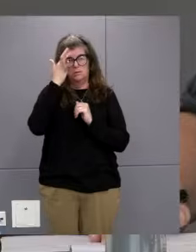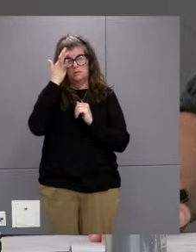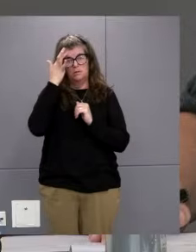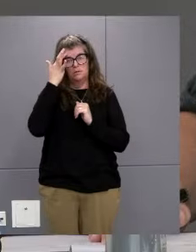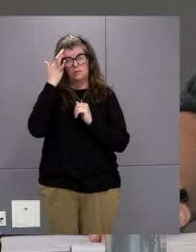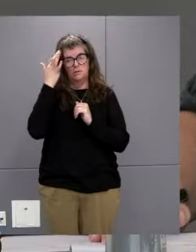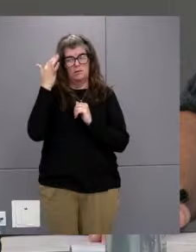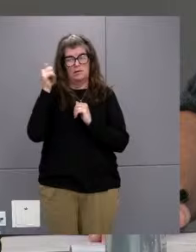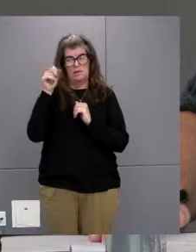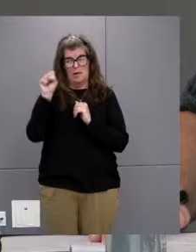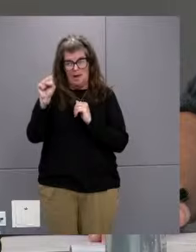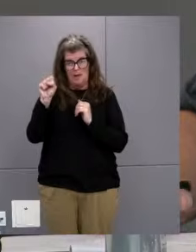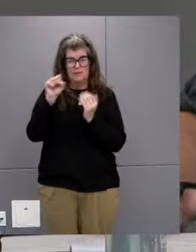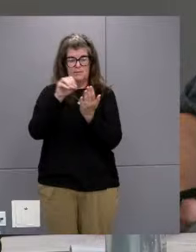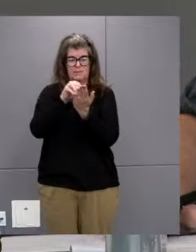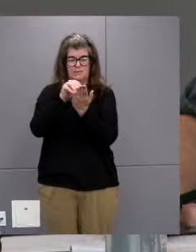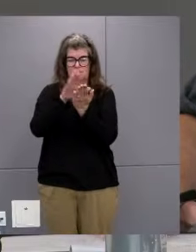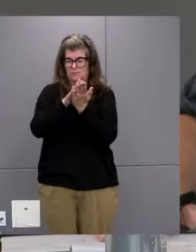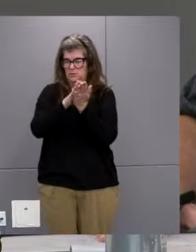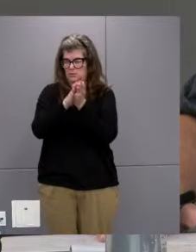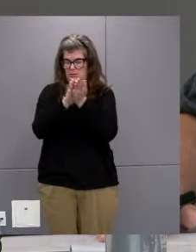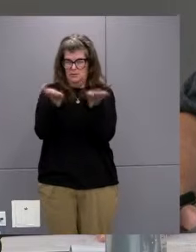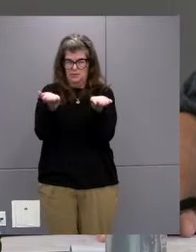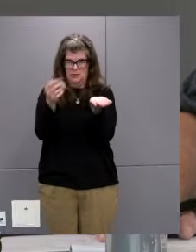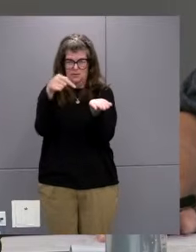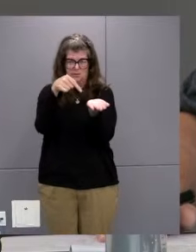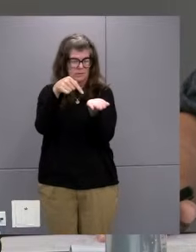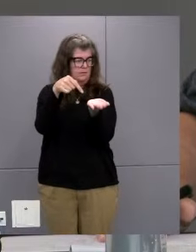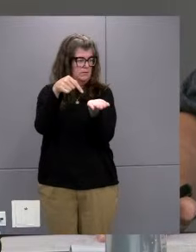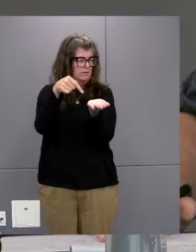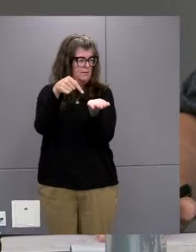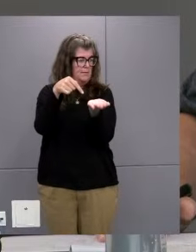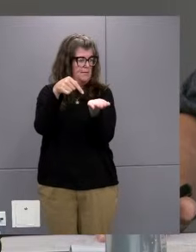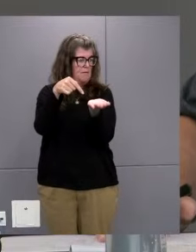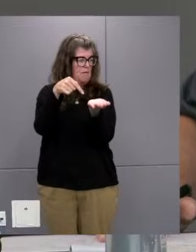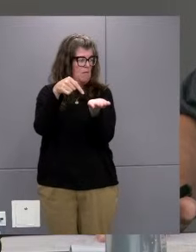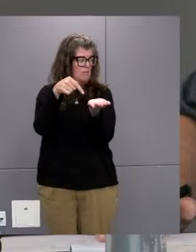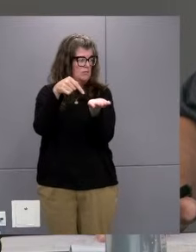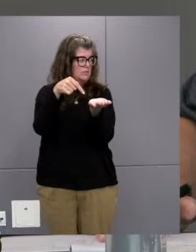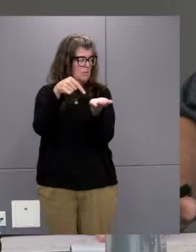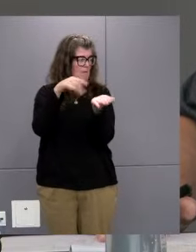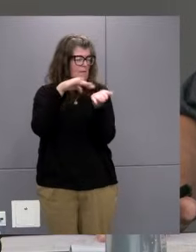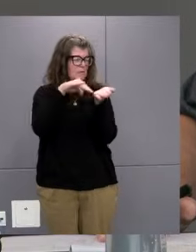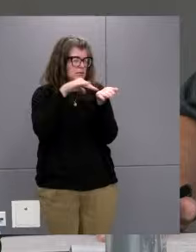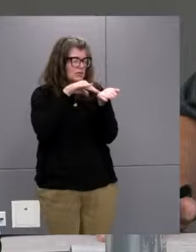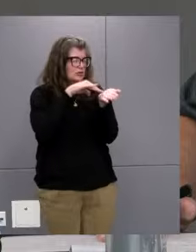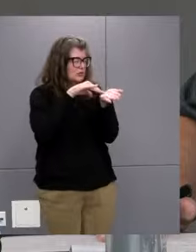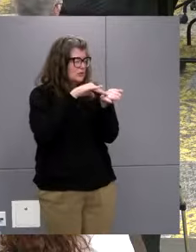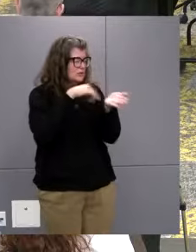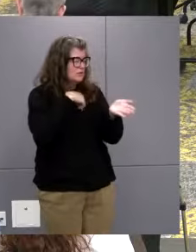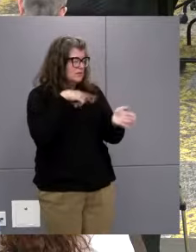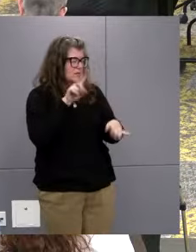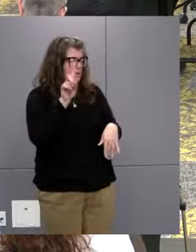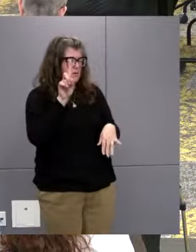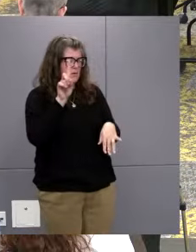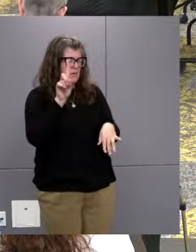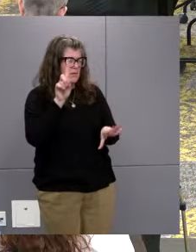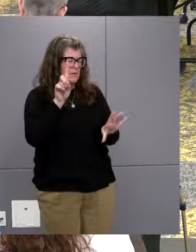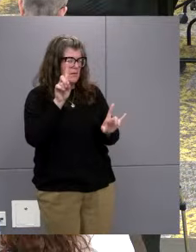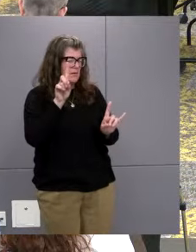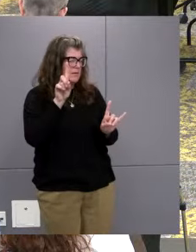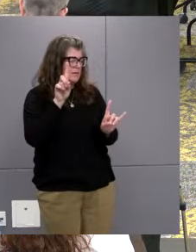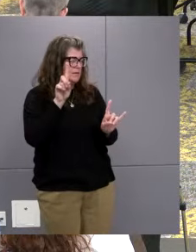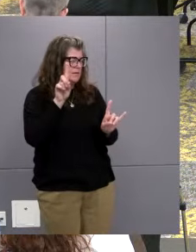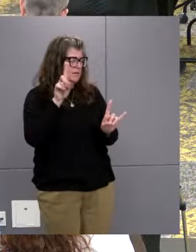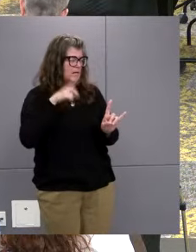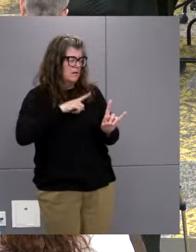listed in our pamphlets. Okay? Excuse me, Chair, Ms. Watson. Yes. Just one additional.